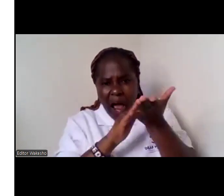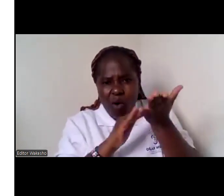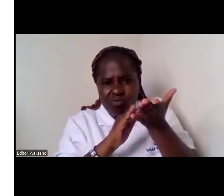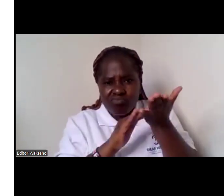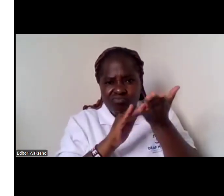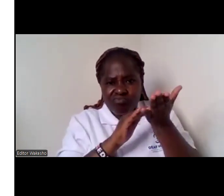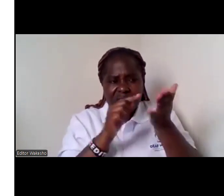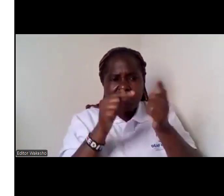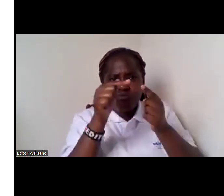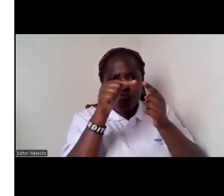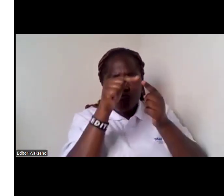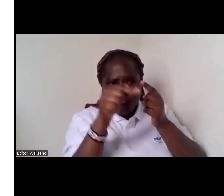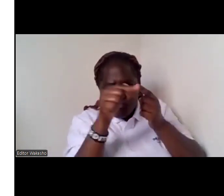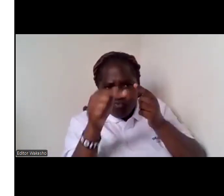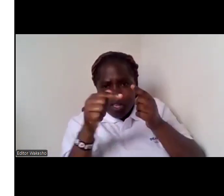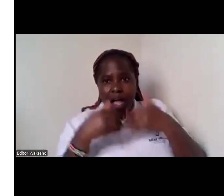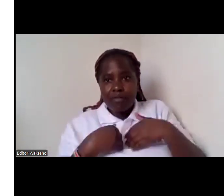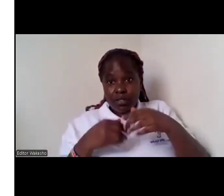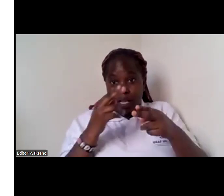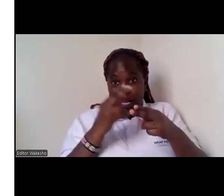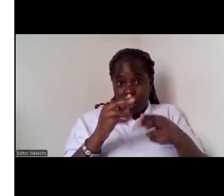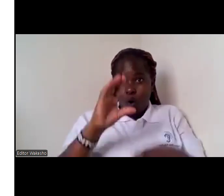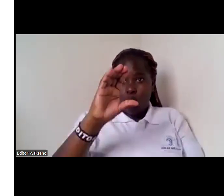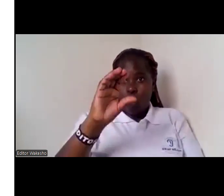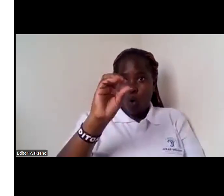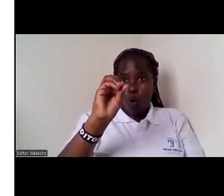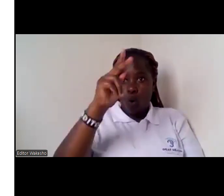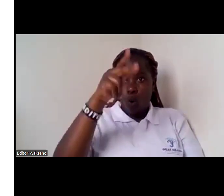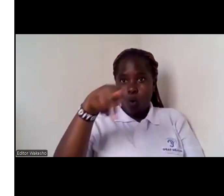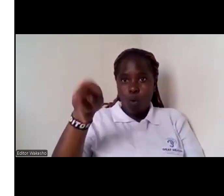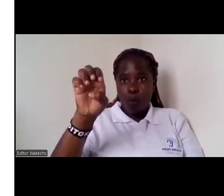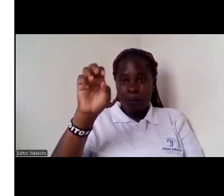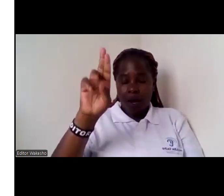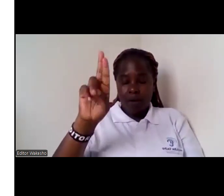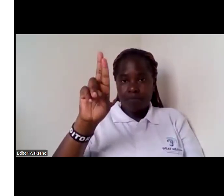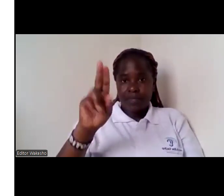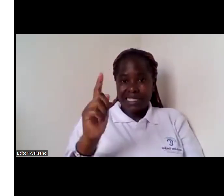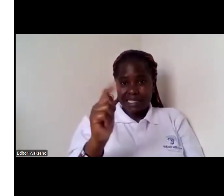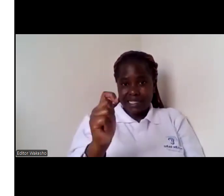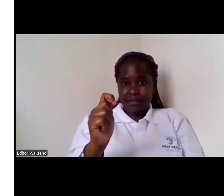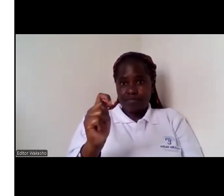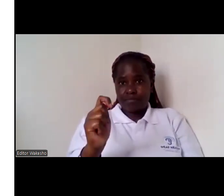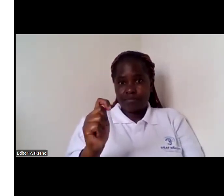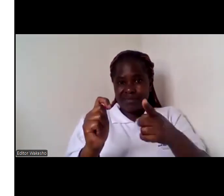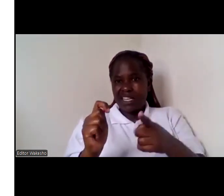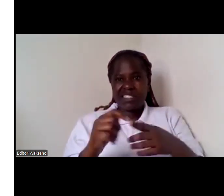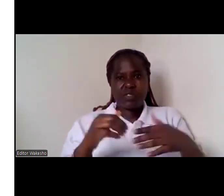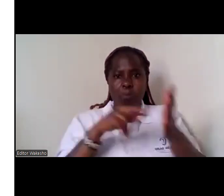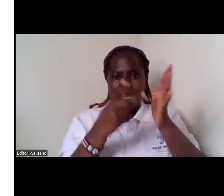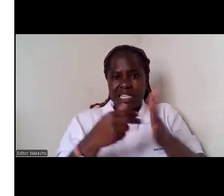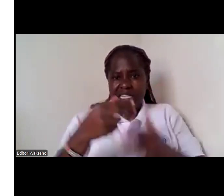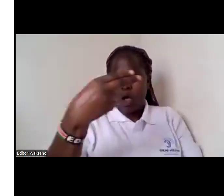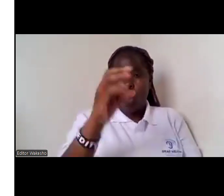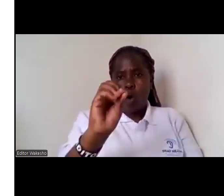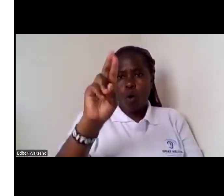This is a copper. It's called copper T. This is a non-hormonal method. And then there's